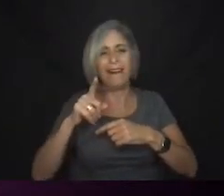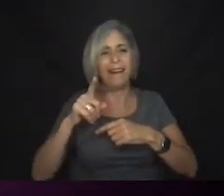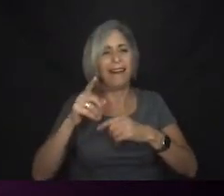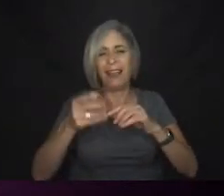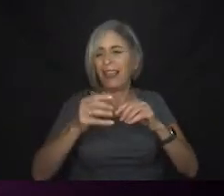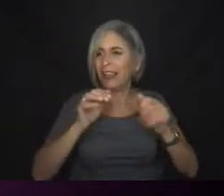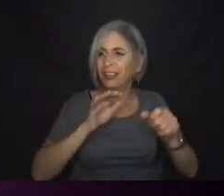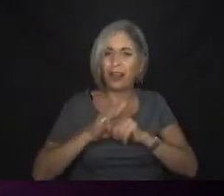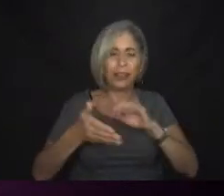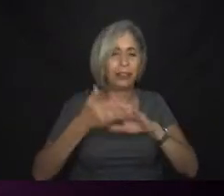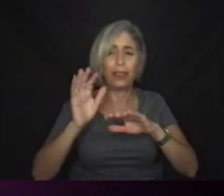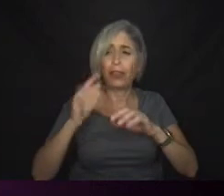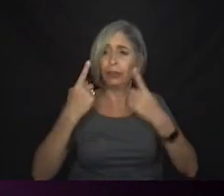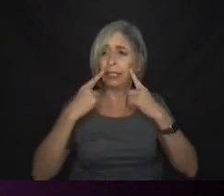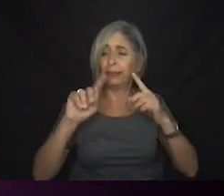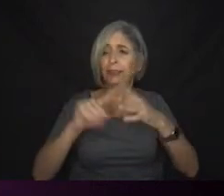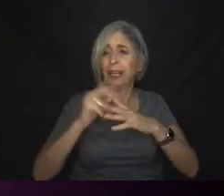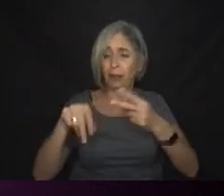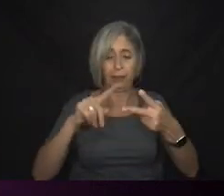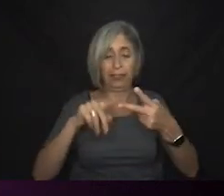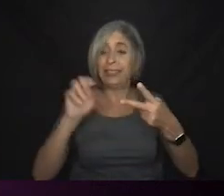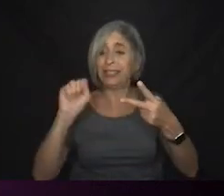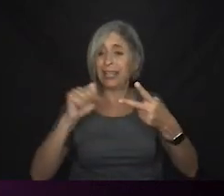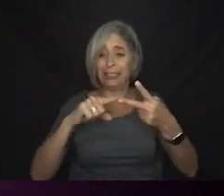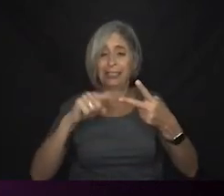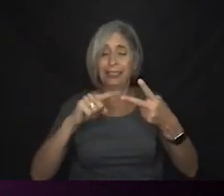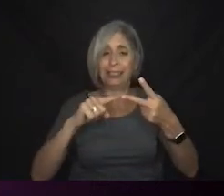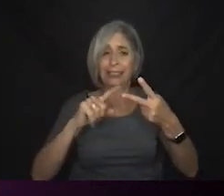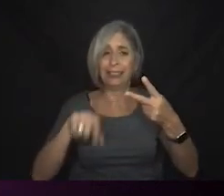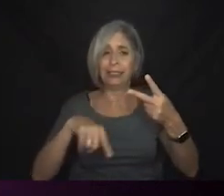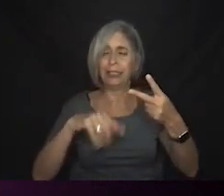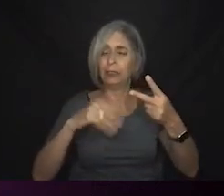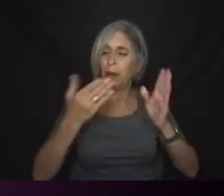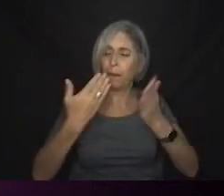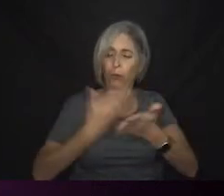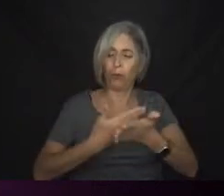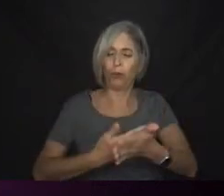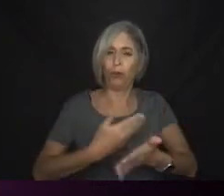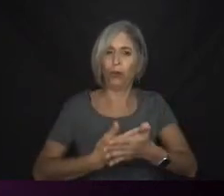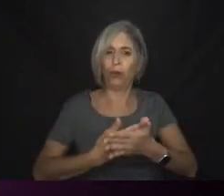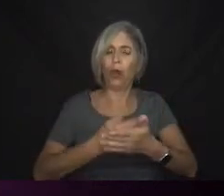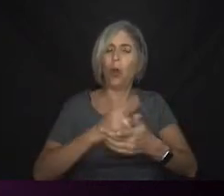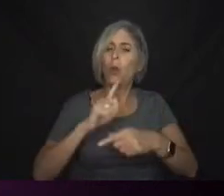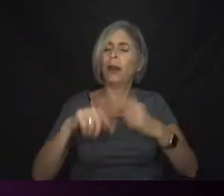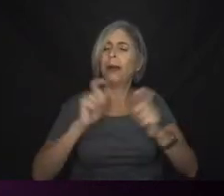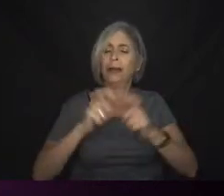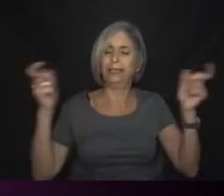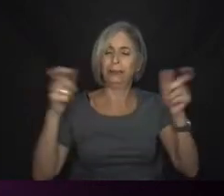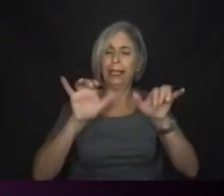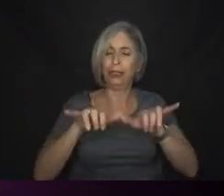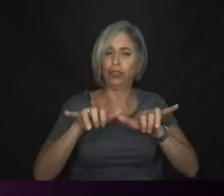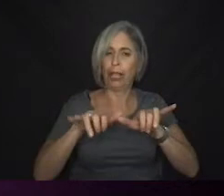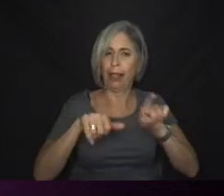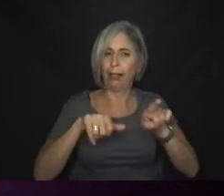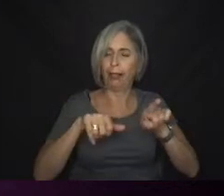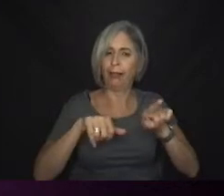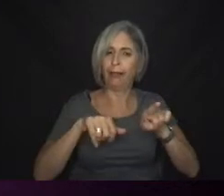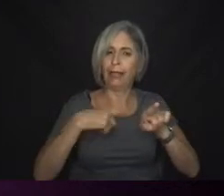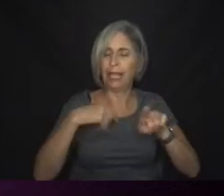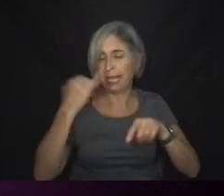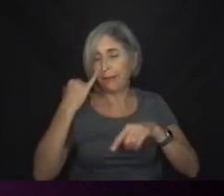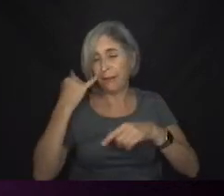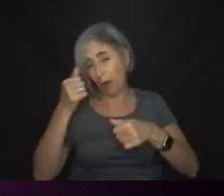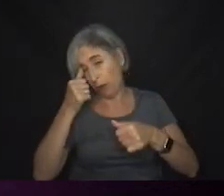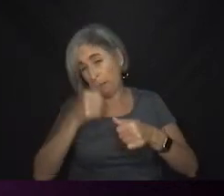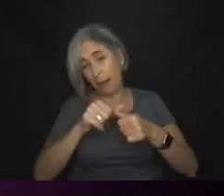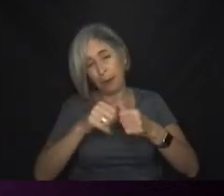a successful startup. So yeah, it does work at startup scale. It's been proven over and over again. What about substantial scale? If I remember